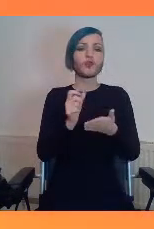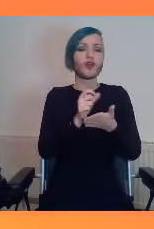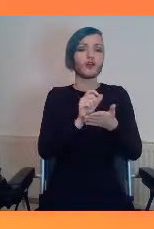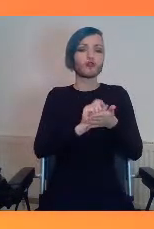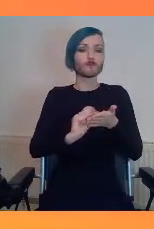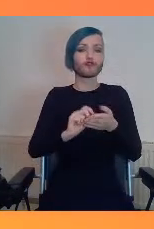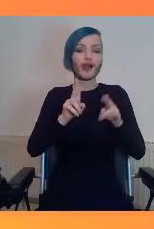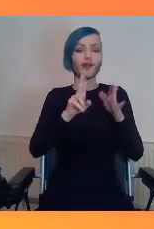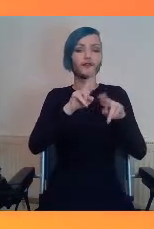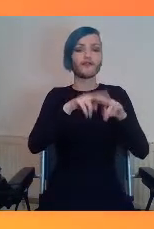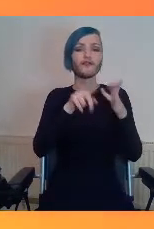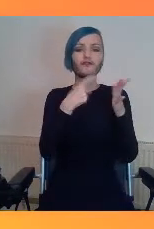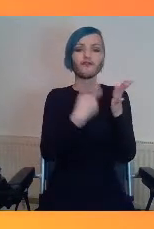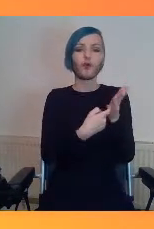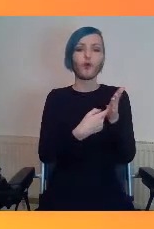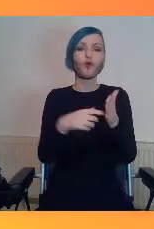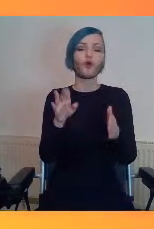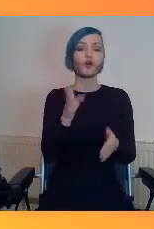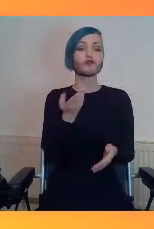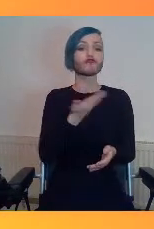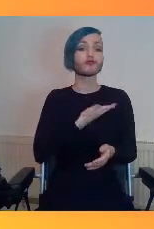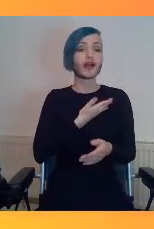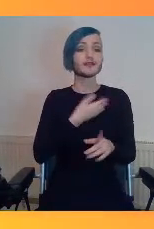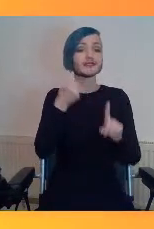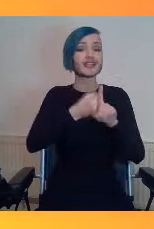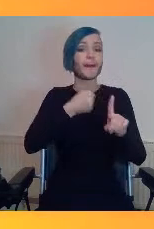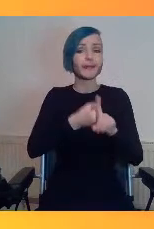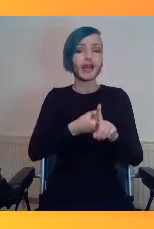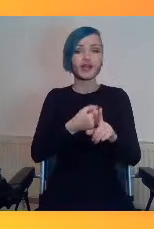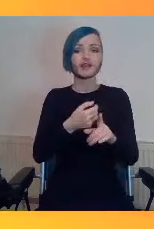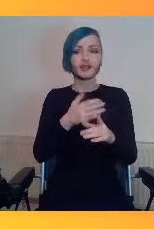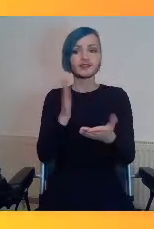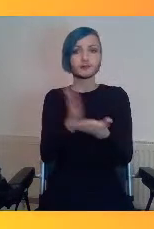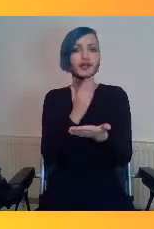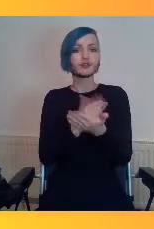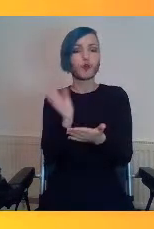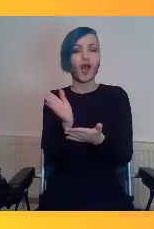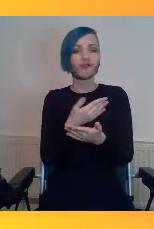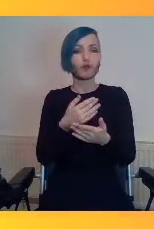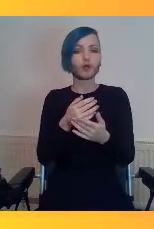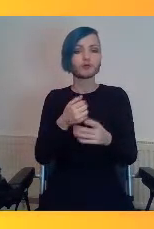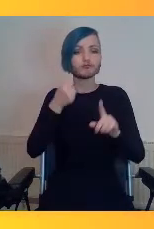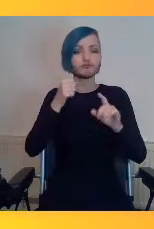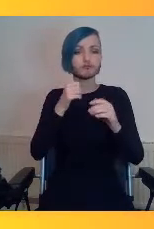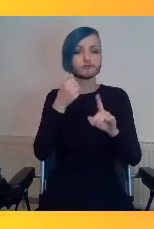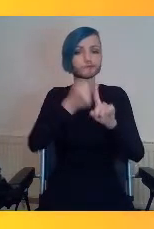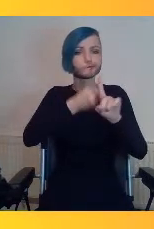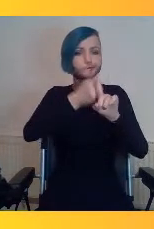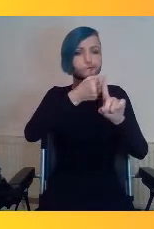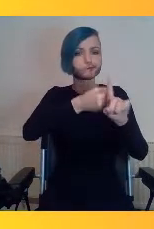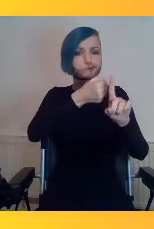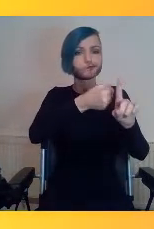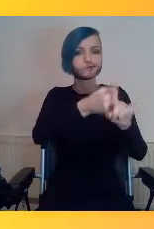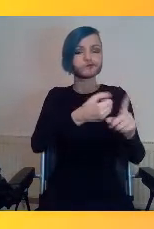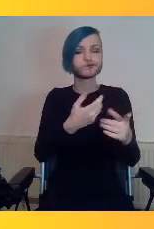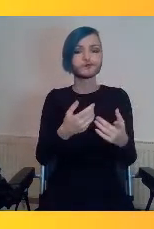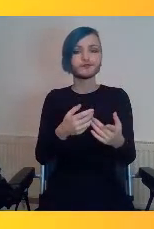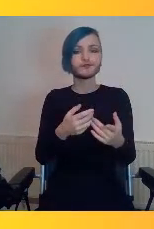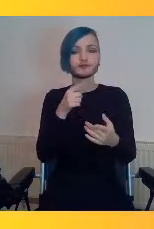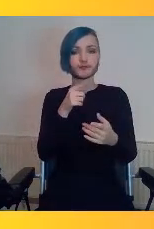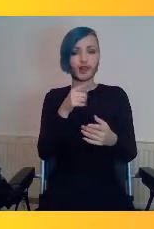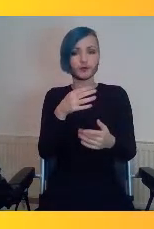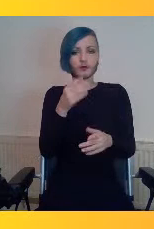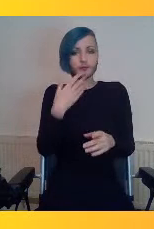getting involved and making sure that lots of people put pressure on the Interior Ministry there, has led to that, we need to keep pushing,